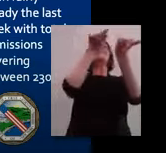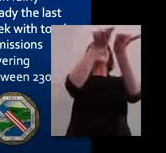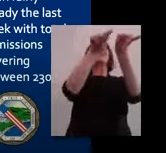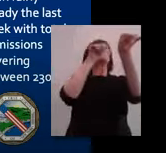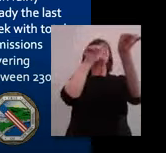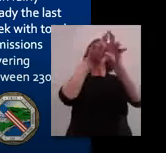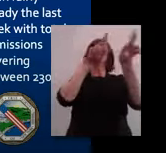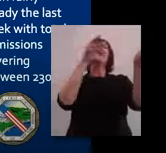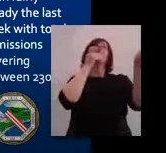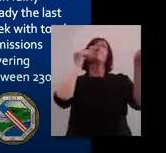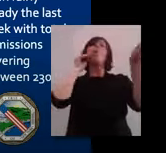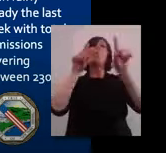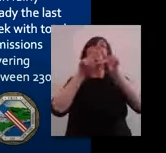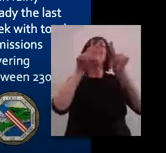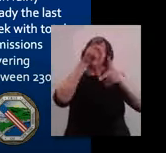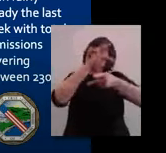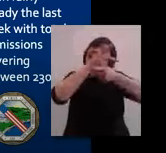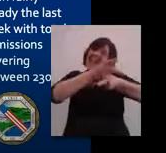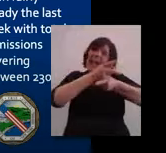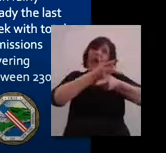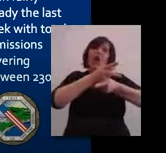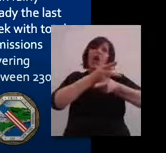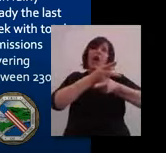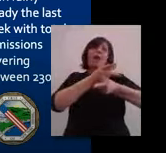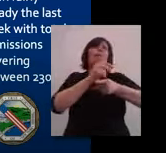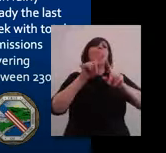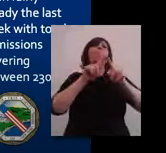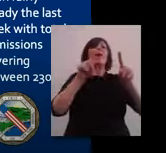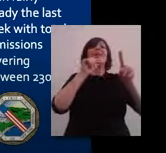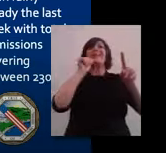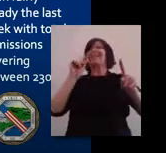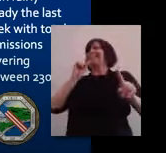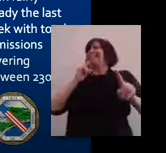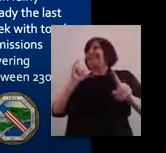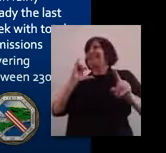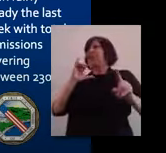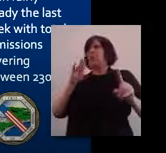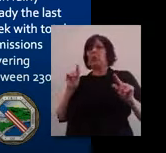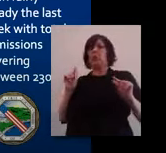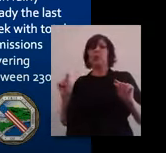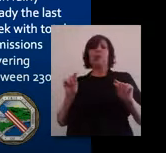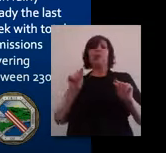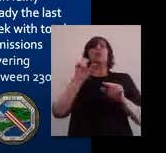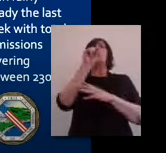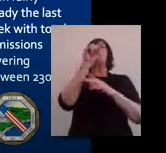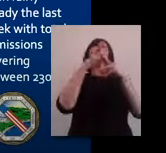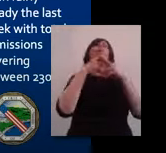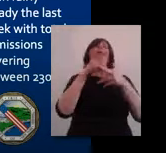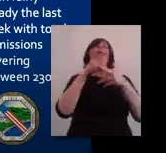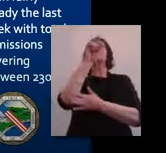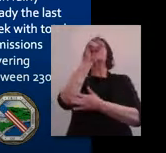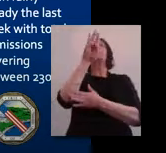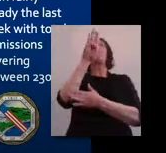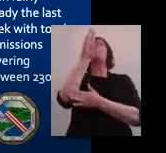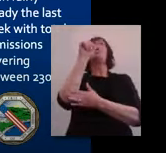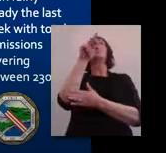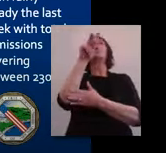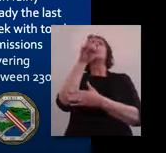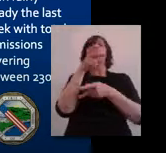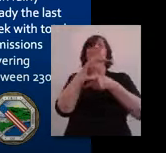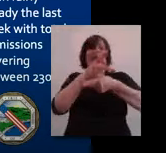they still need some supervised care. They are discharged to the subacute care facility, so they don't take up a hospital